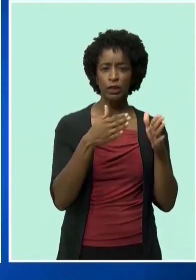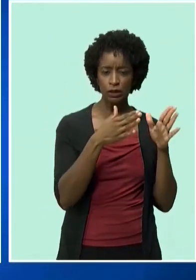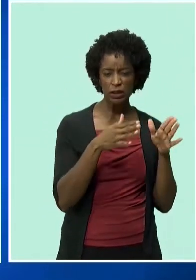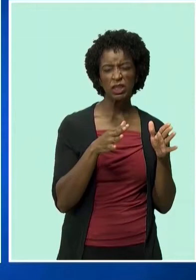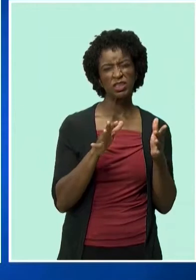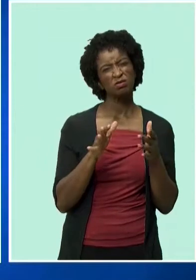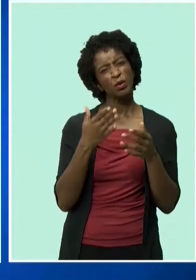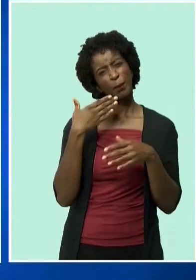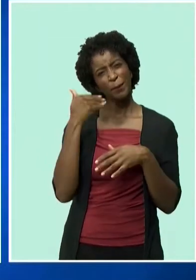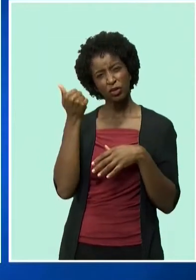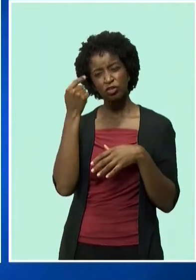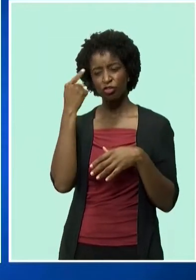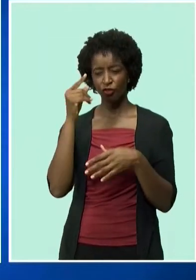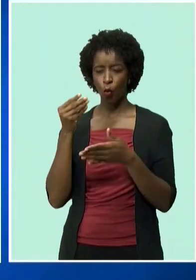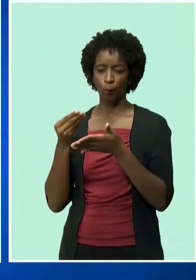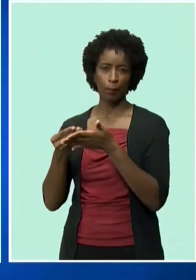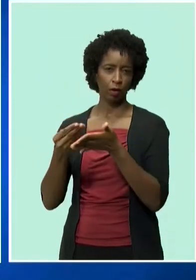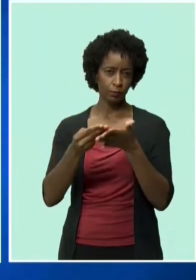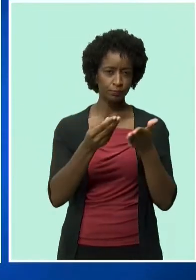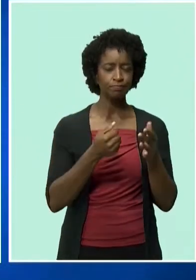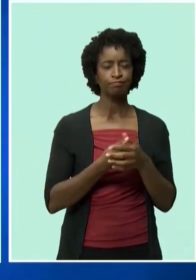not asset-backed.